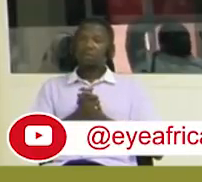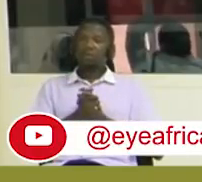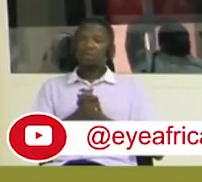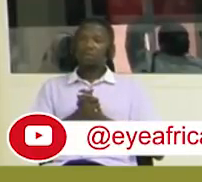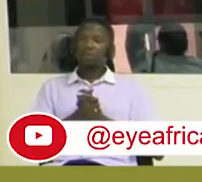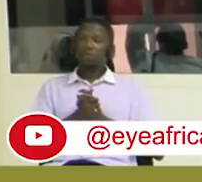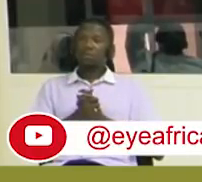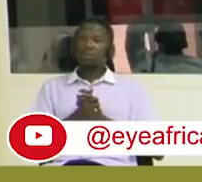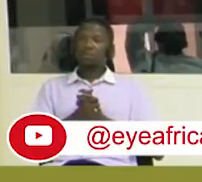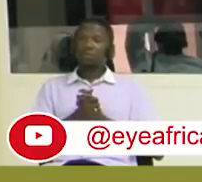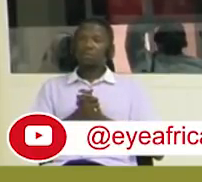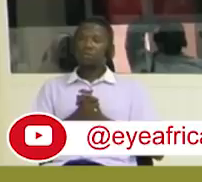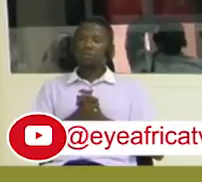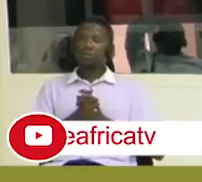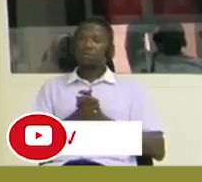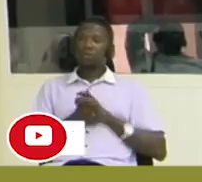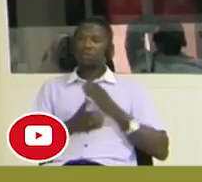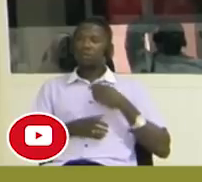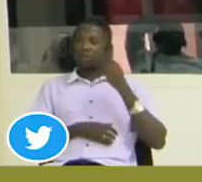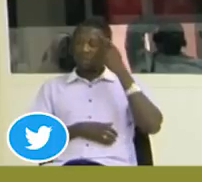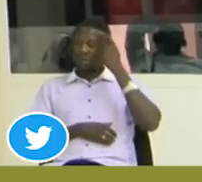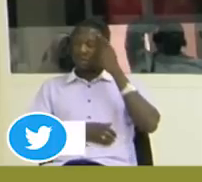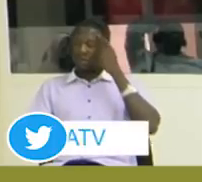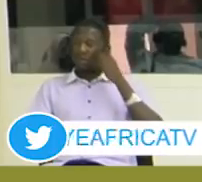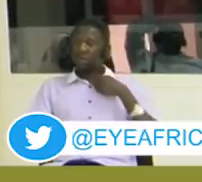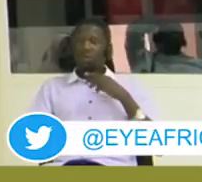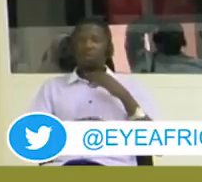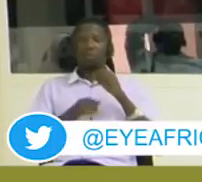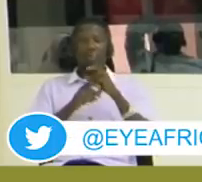I think they are playing from the wrong time stamp.